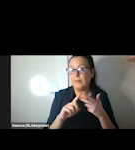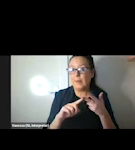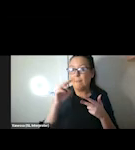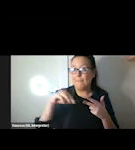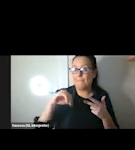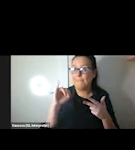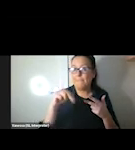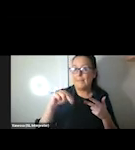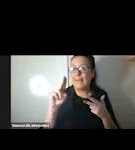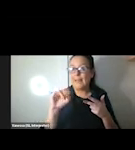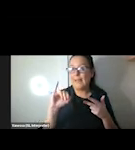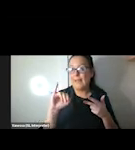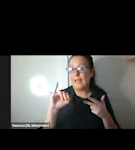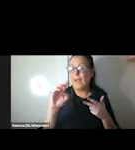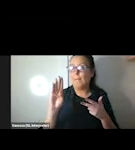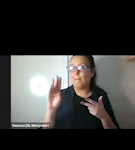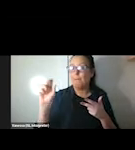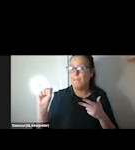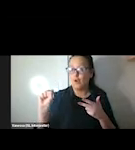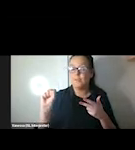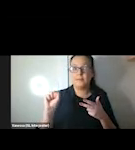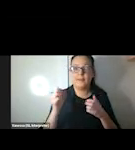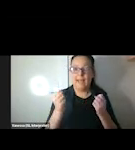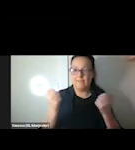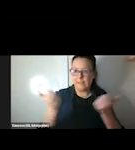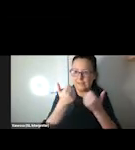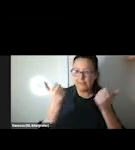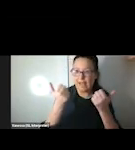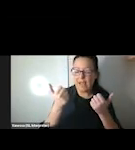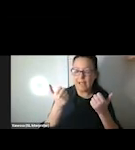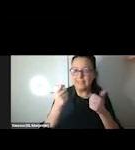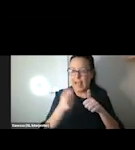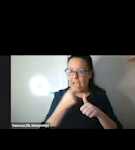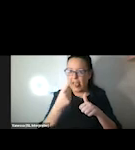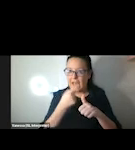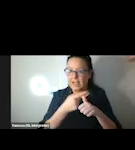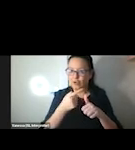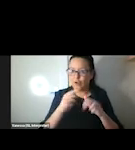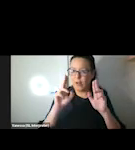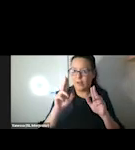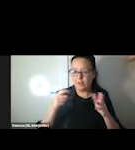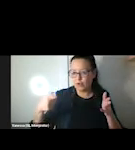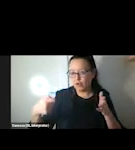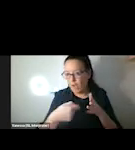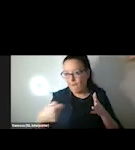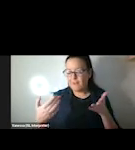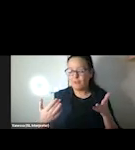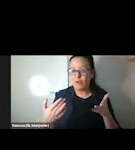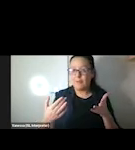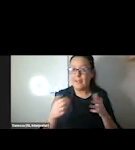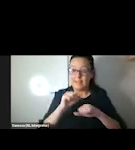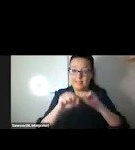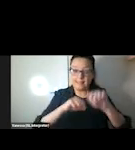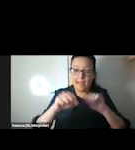minibuses with side access, rear access, electric vehicle charging, cycles and